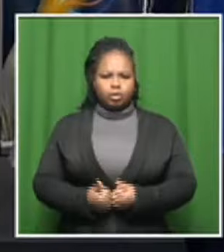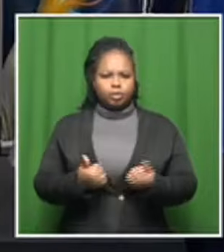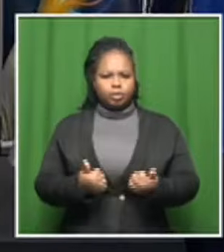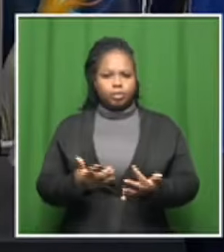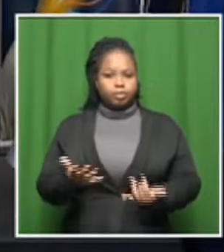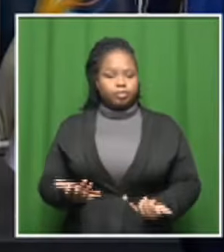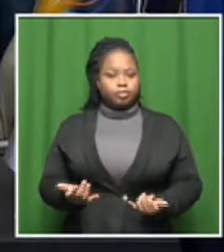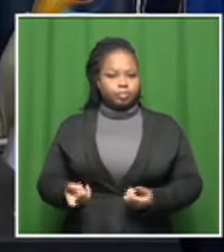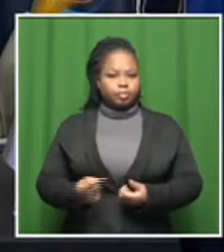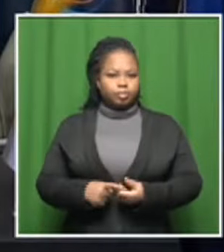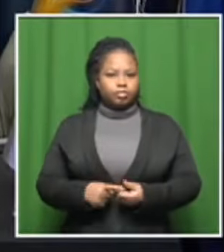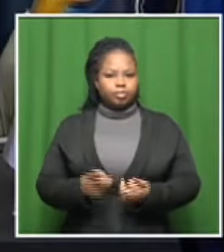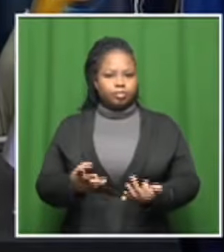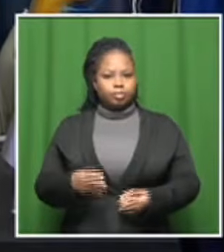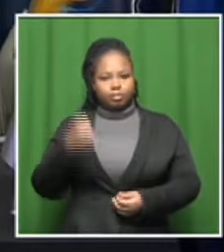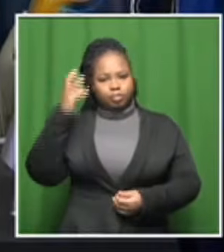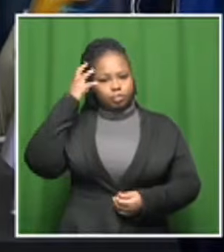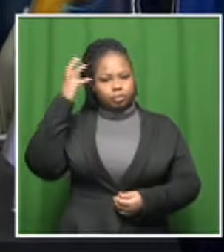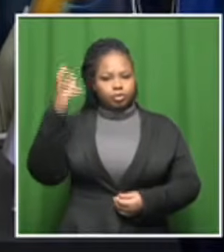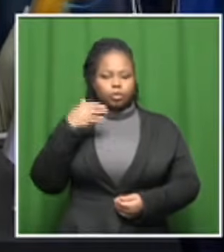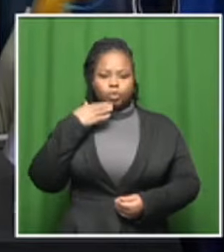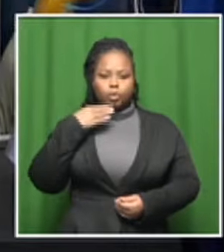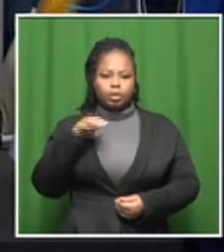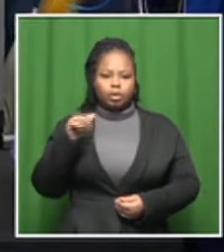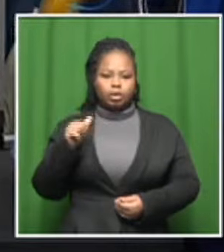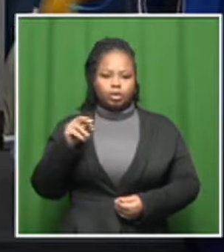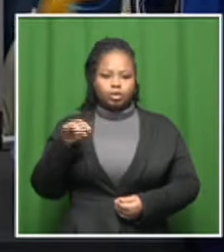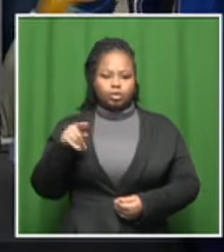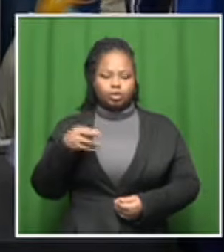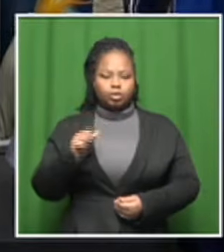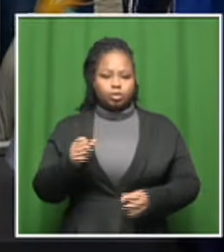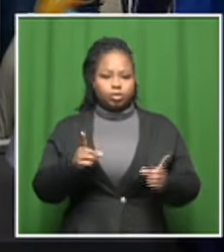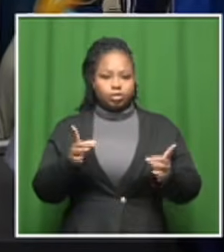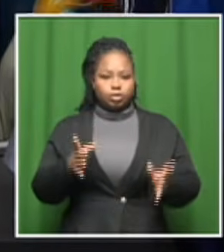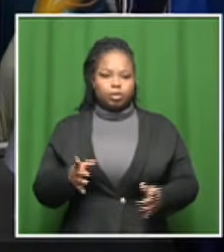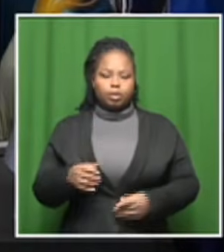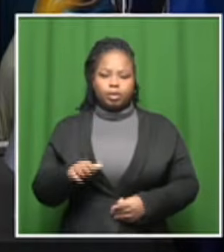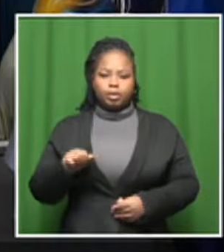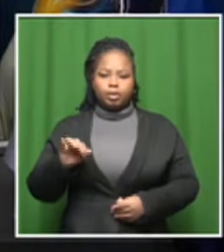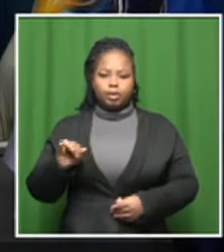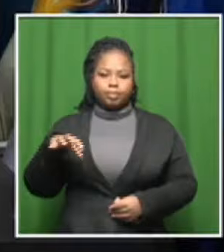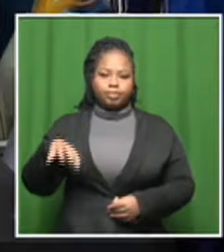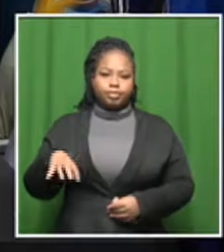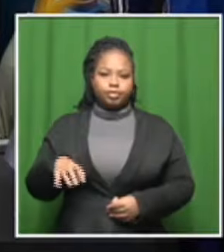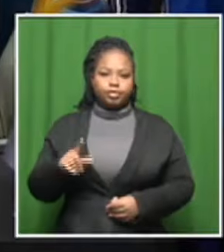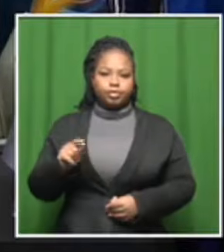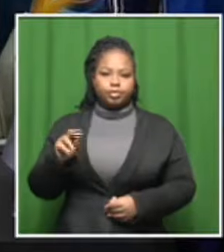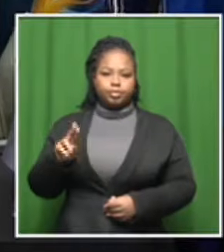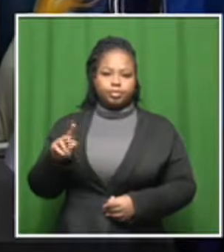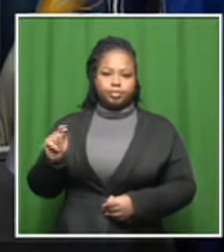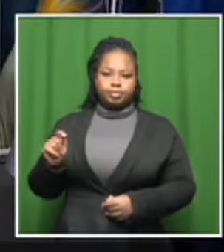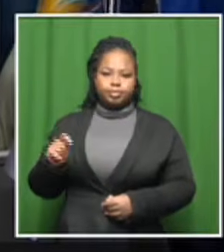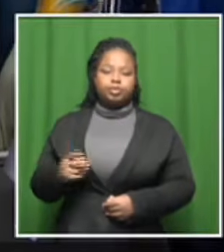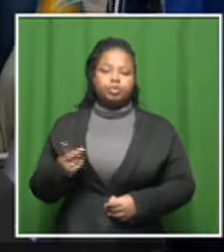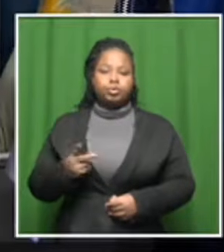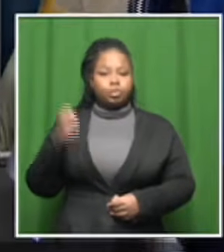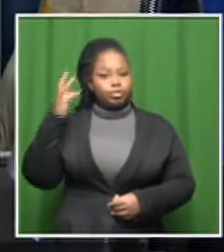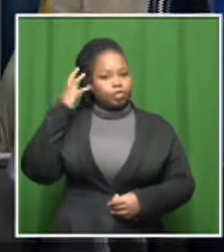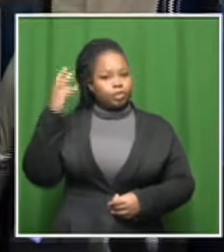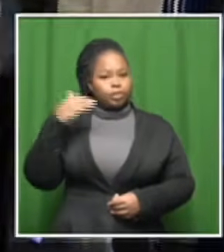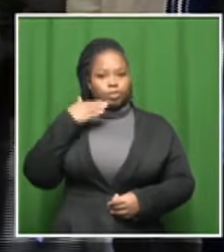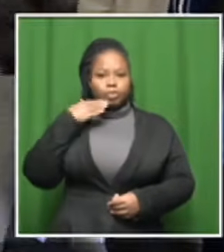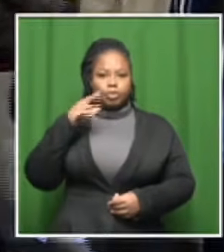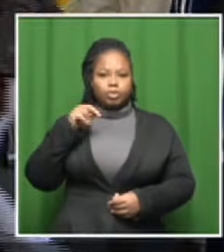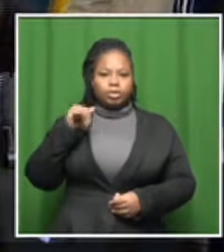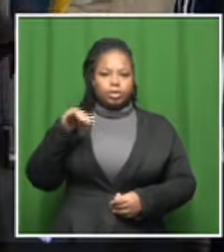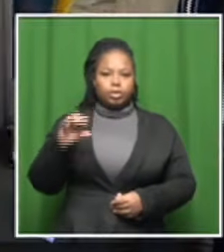joined by Professor Anish Karin. He is the director here at the AI Hub for TUT, and also we have Professor Nico Steyn to